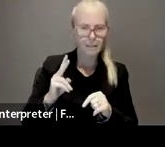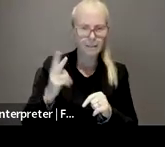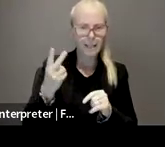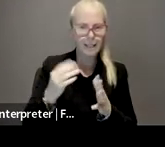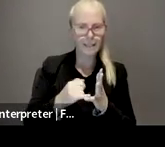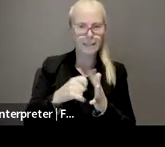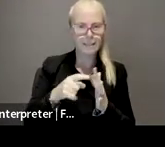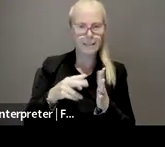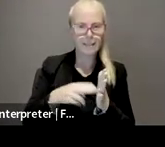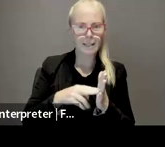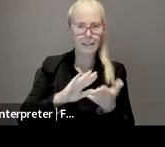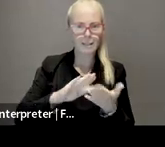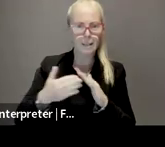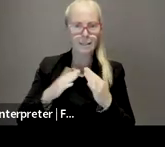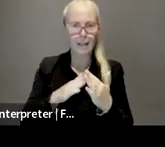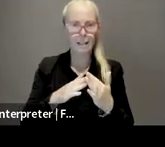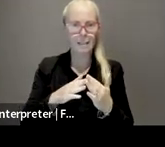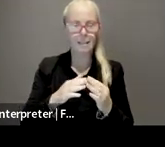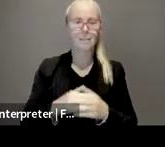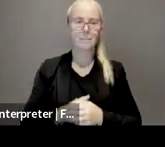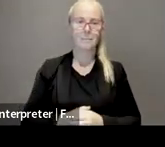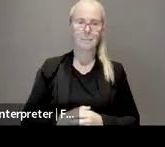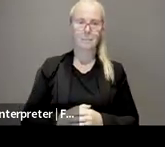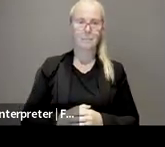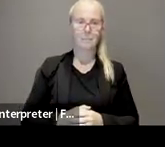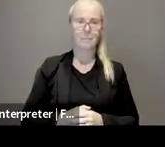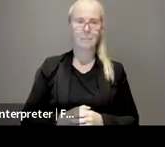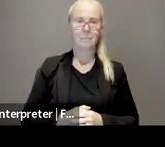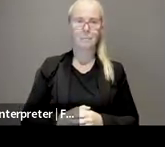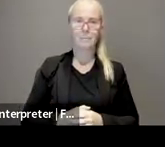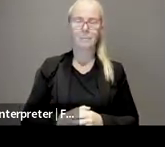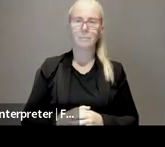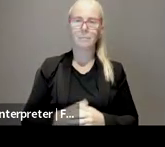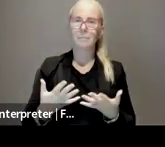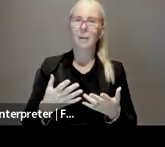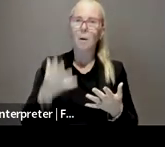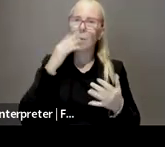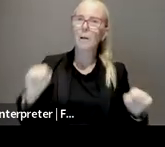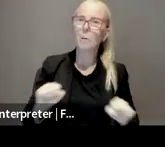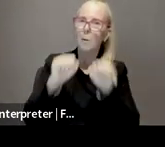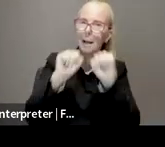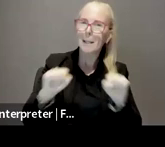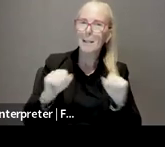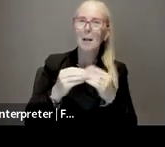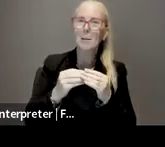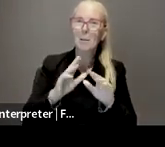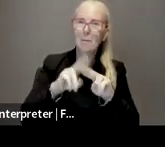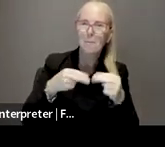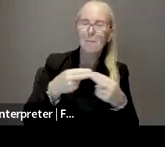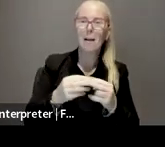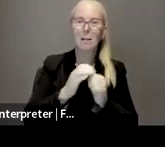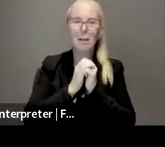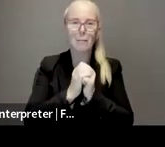framed glasses, and a black top. So, you know how working out with partners, family, and friends creates more accountability and fun in your